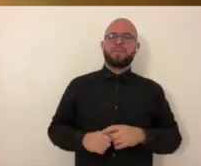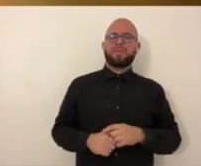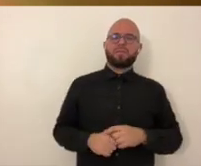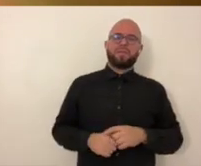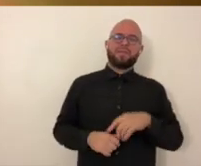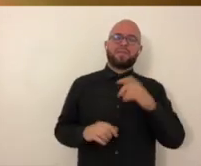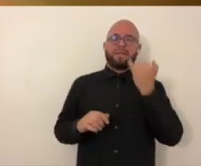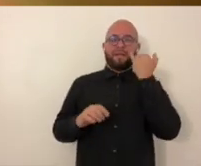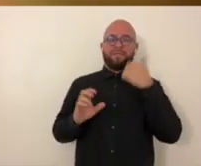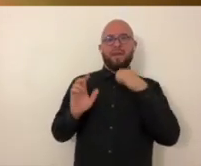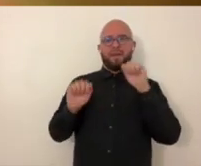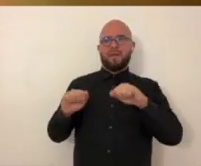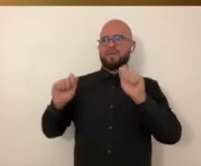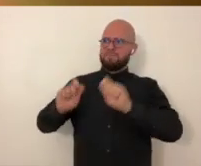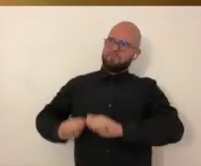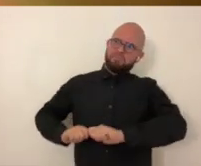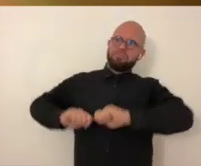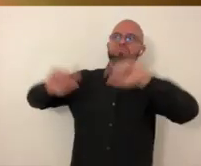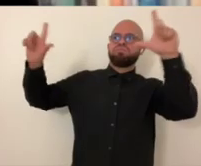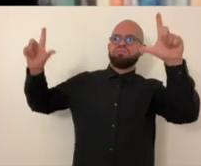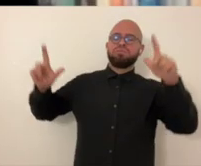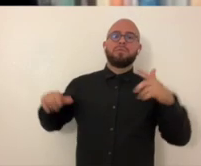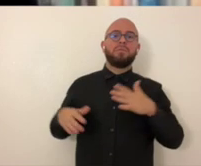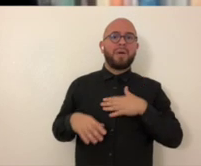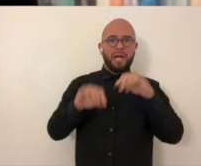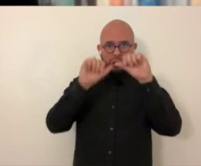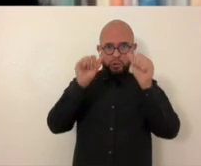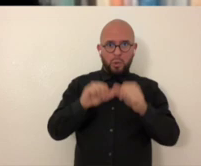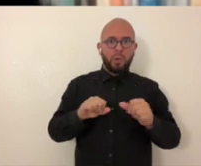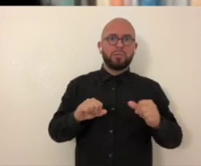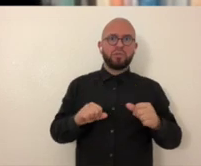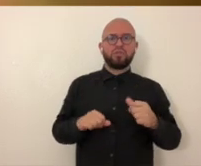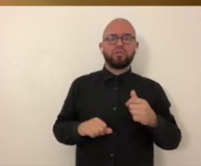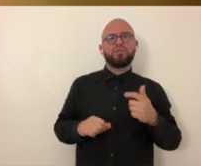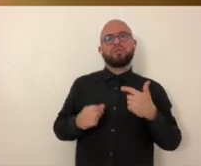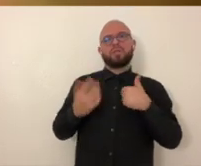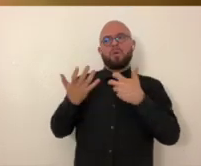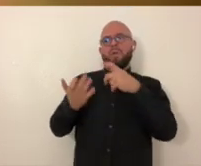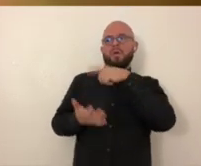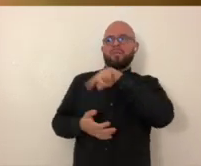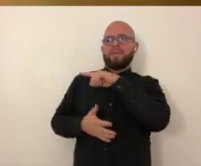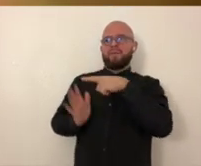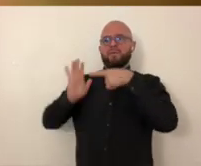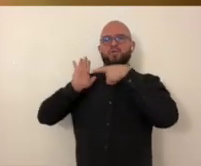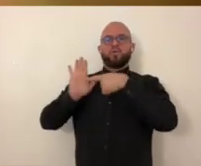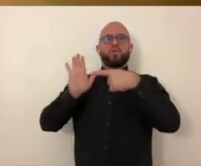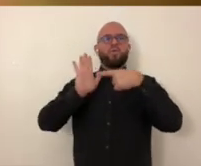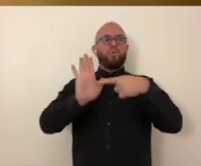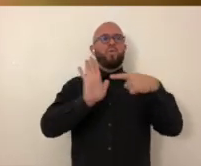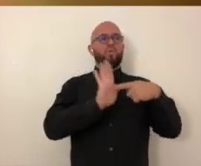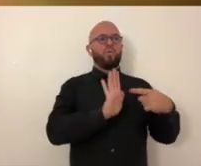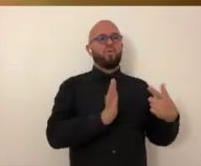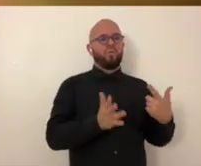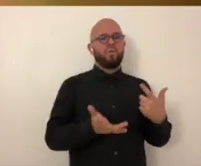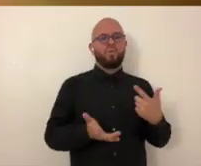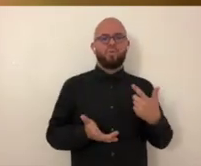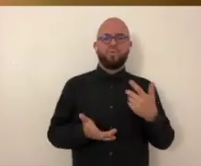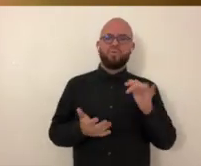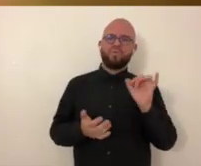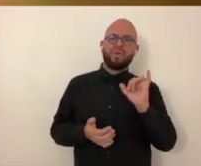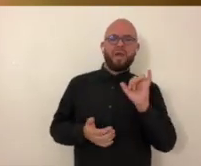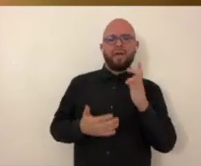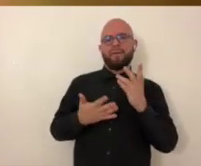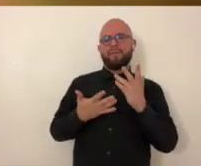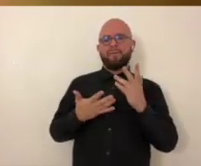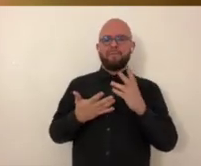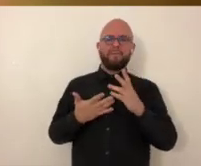billboard ones, if I could blow up my pieces. My chair sculptures, I've been trying to get them to be shown